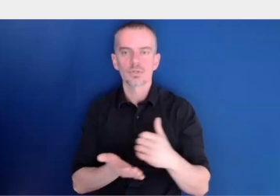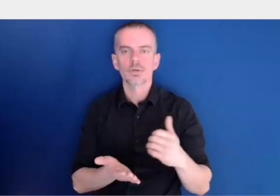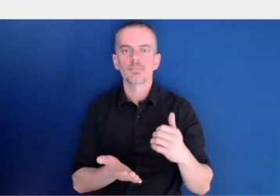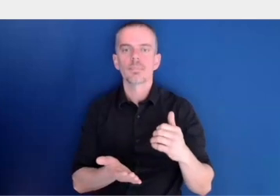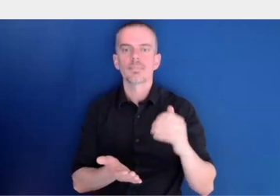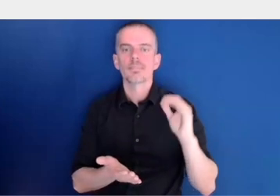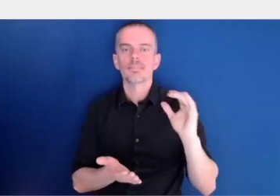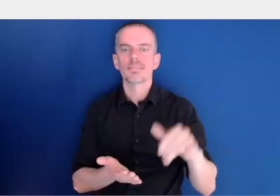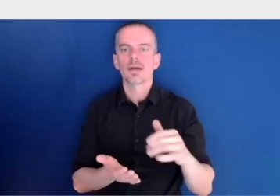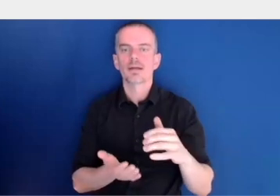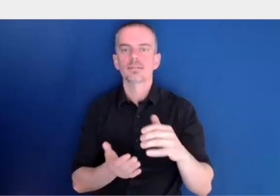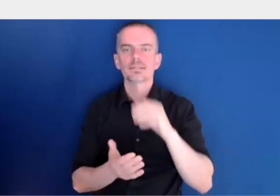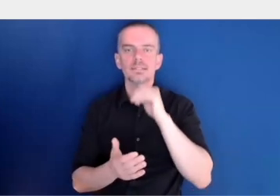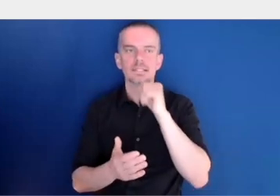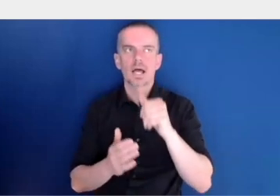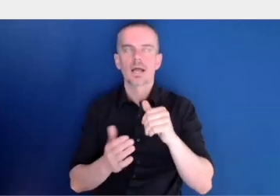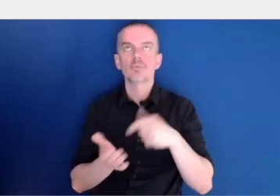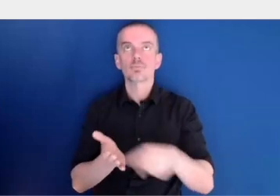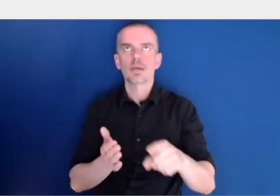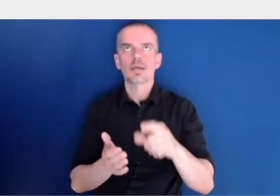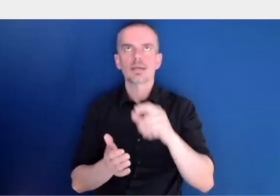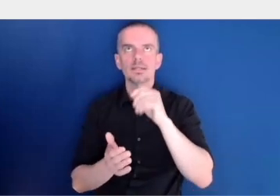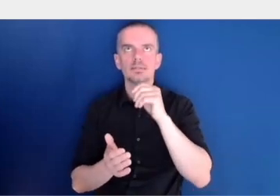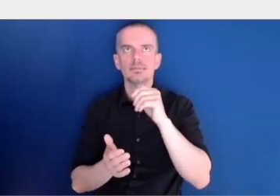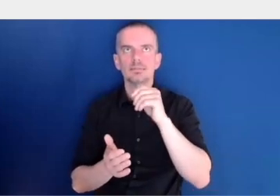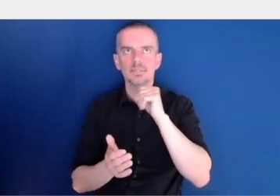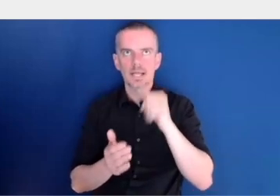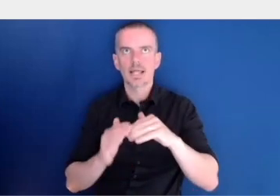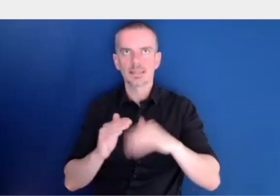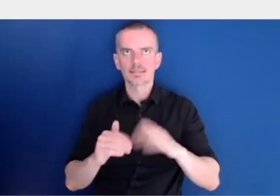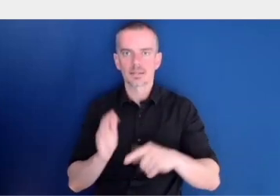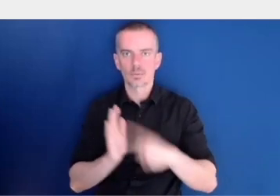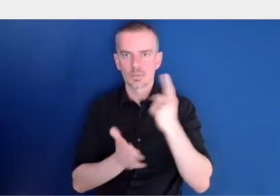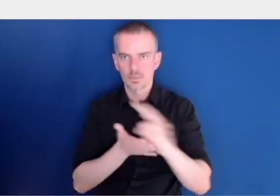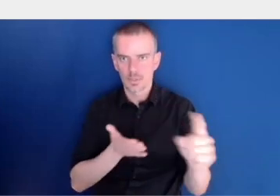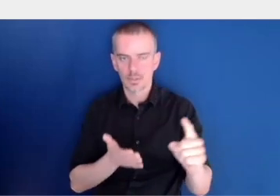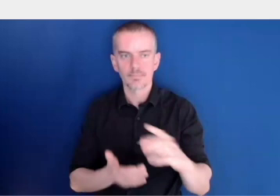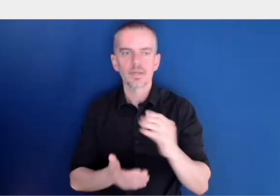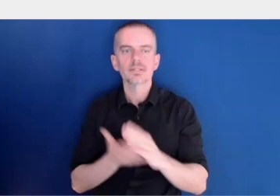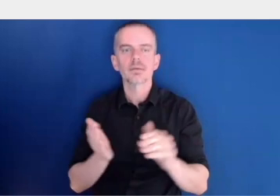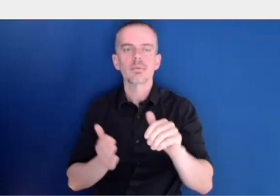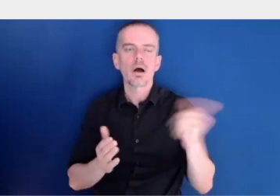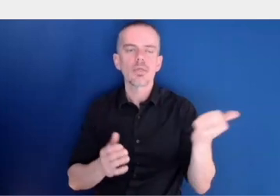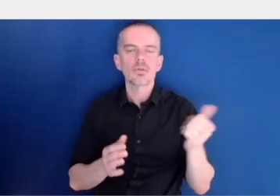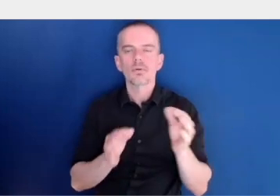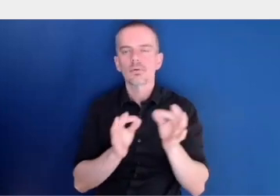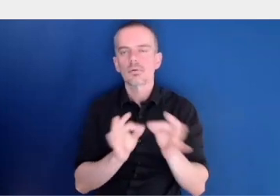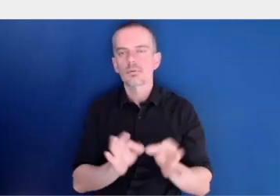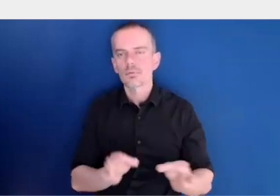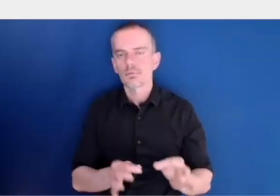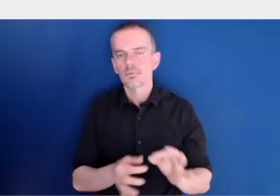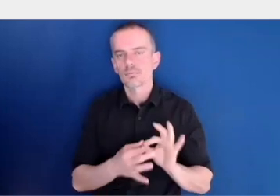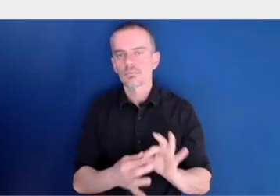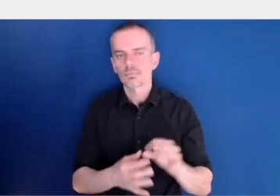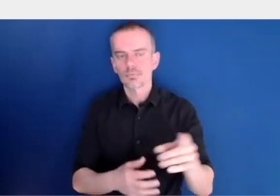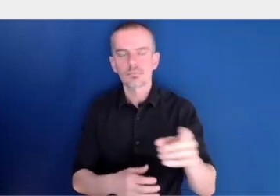not less than once per week. And there are some other provisions related to that, but